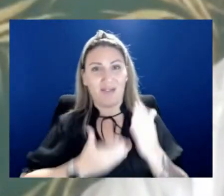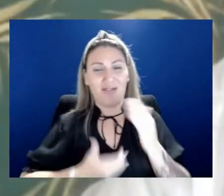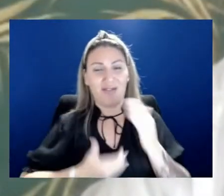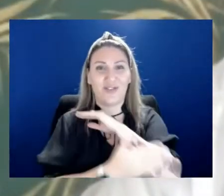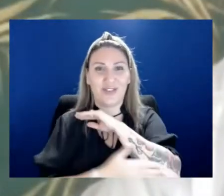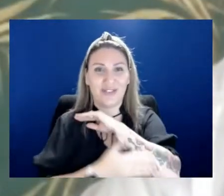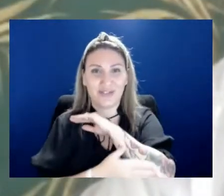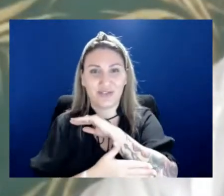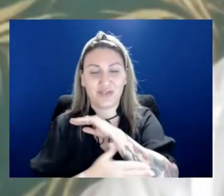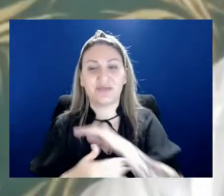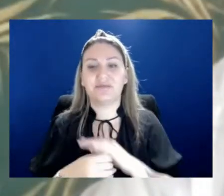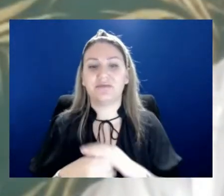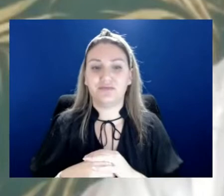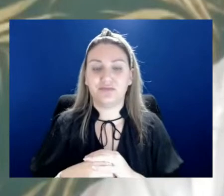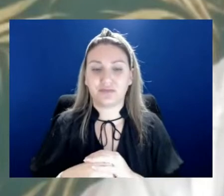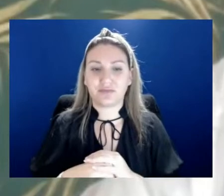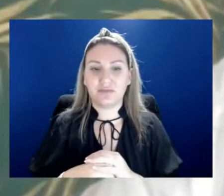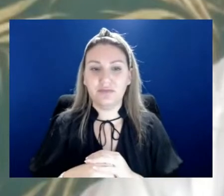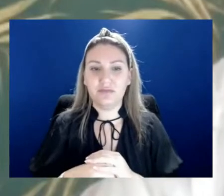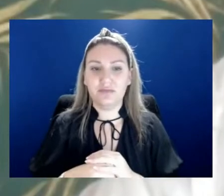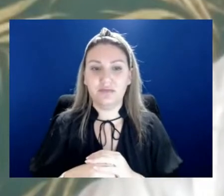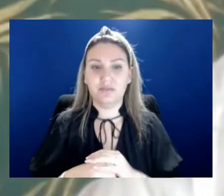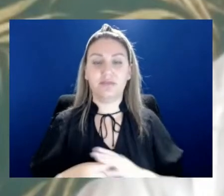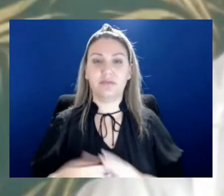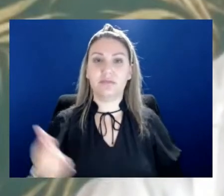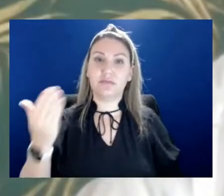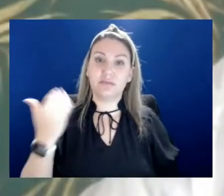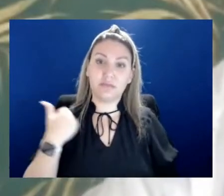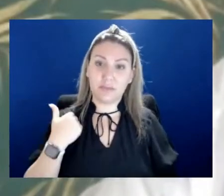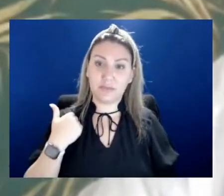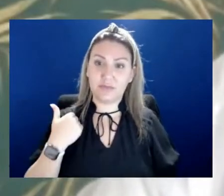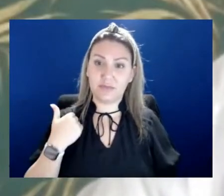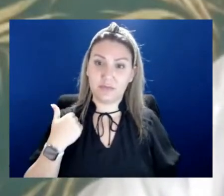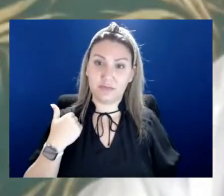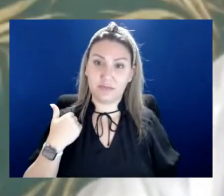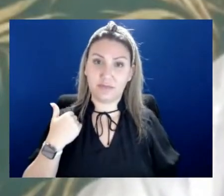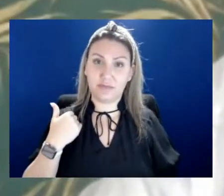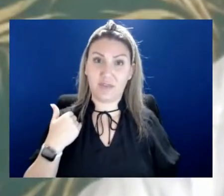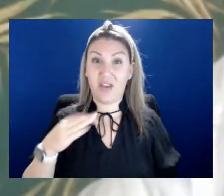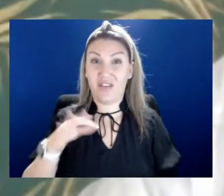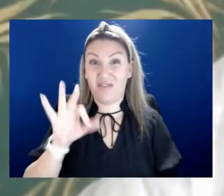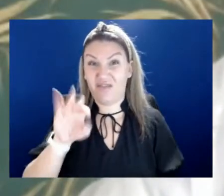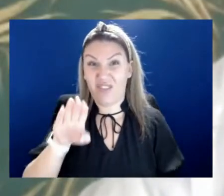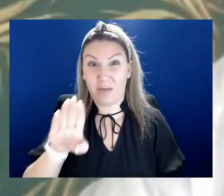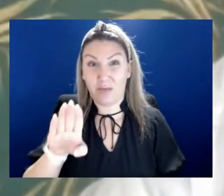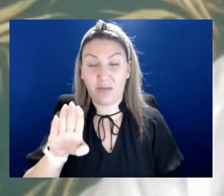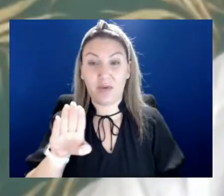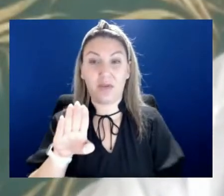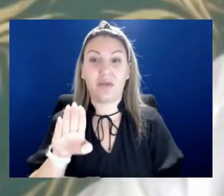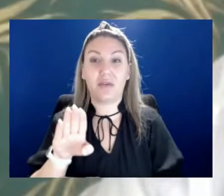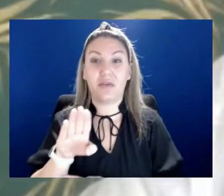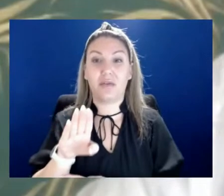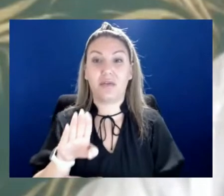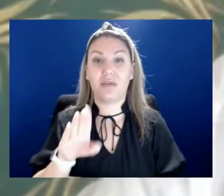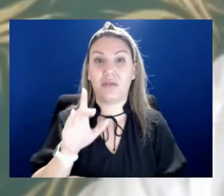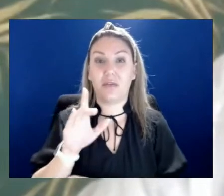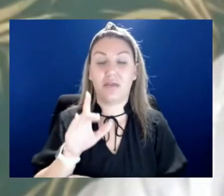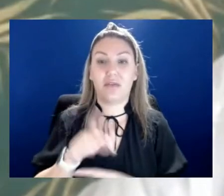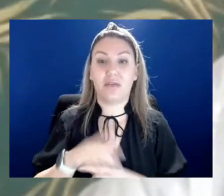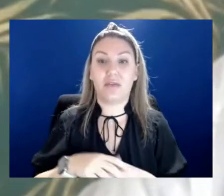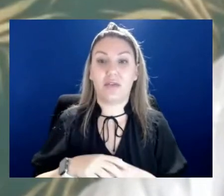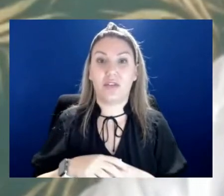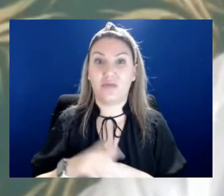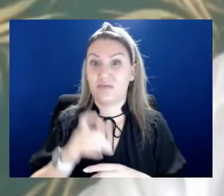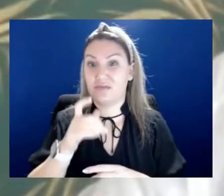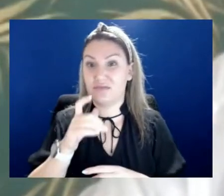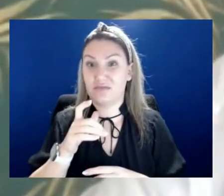because before of 24th of February, I'm not believing in the war. We living